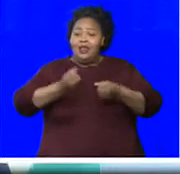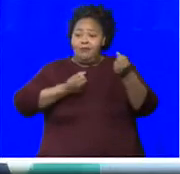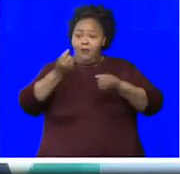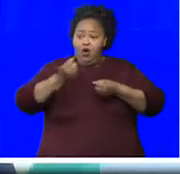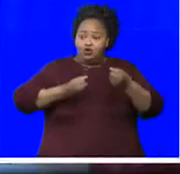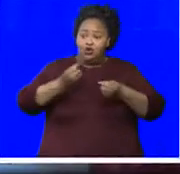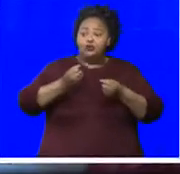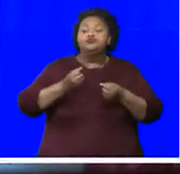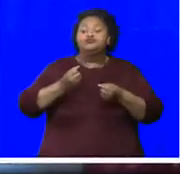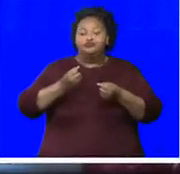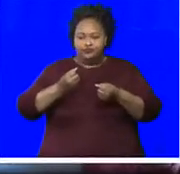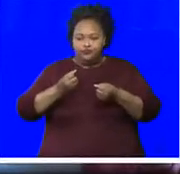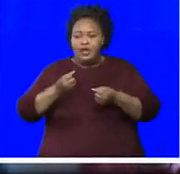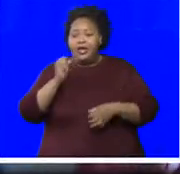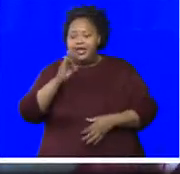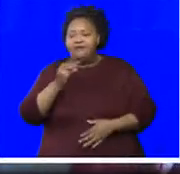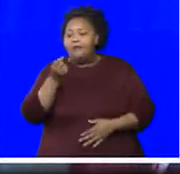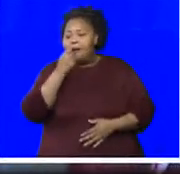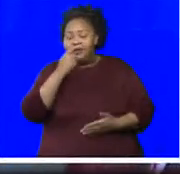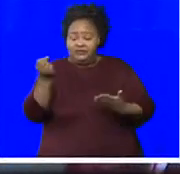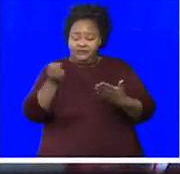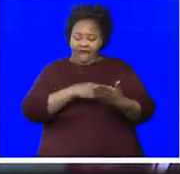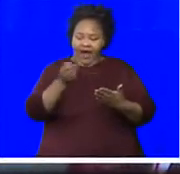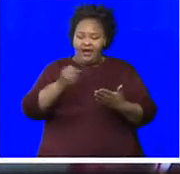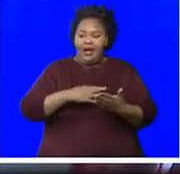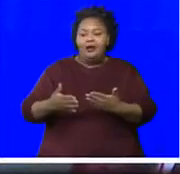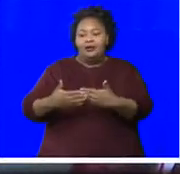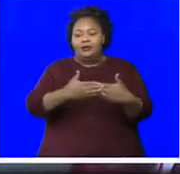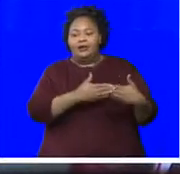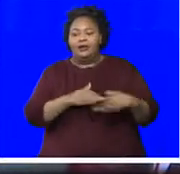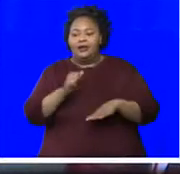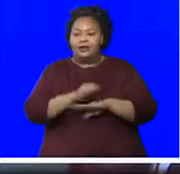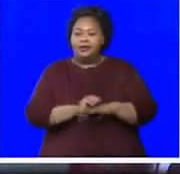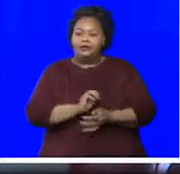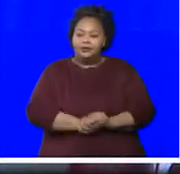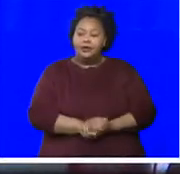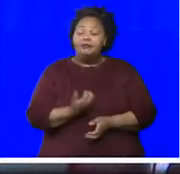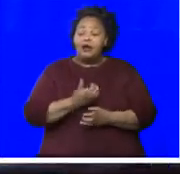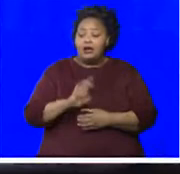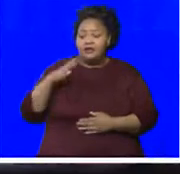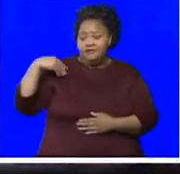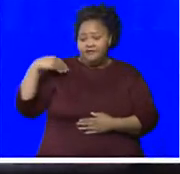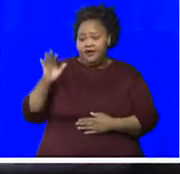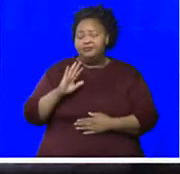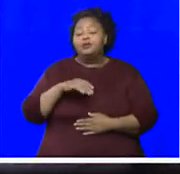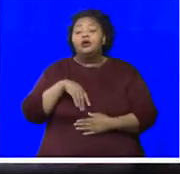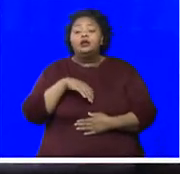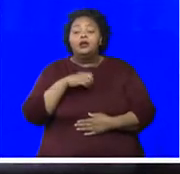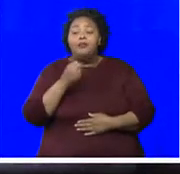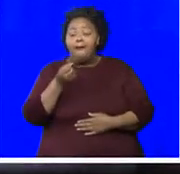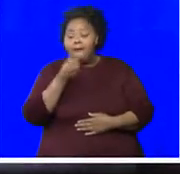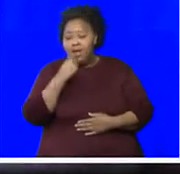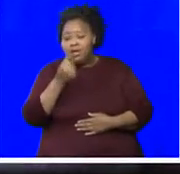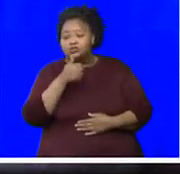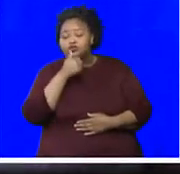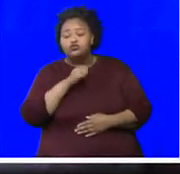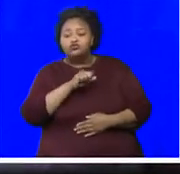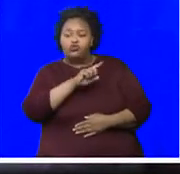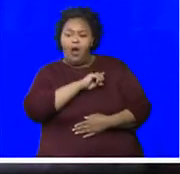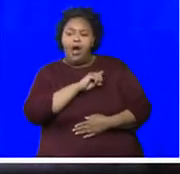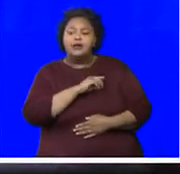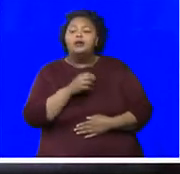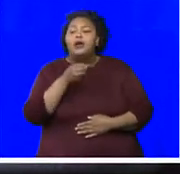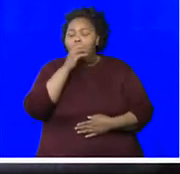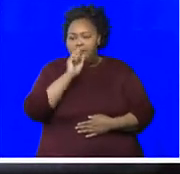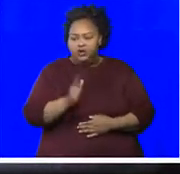taken well off. When you got a bit more to my van, la manyente, se a pepe la glama pili, since you look at my foot at motolo. Ngipetloni